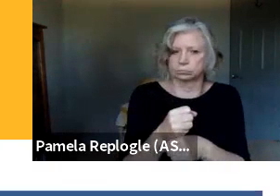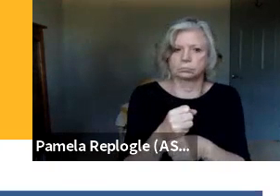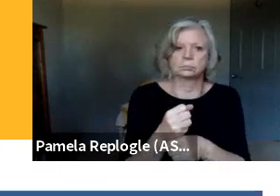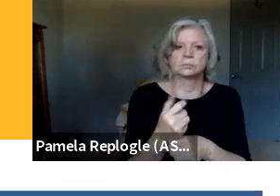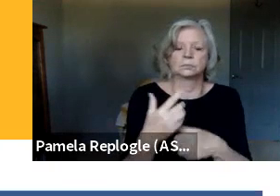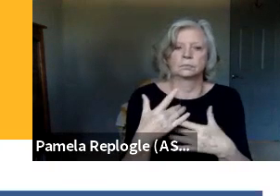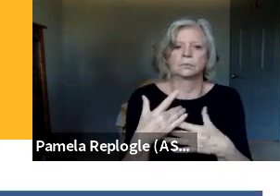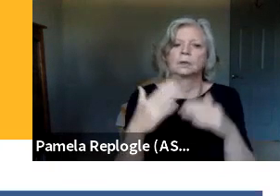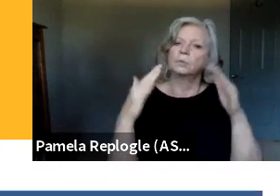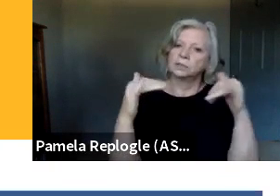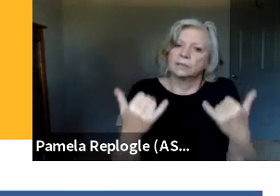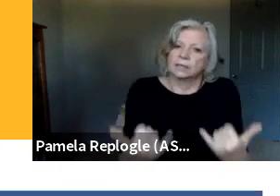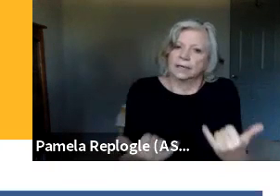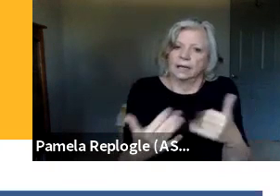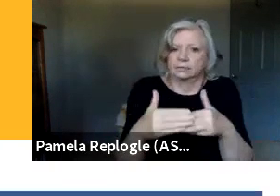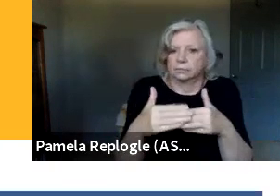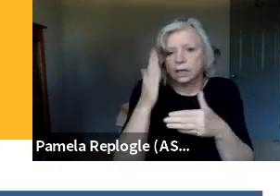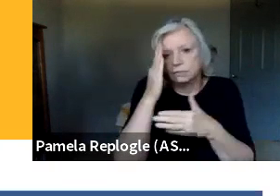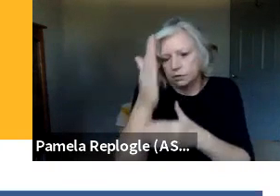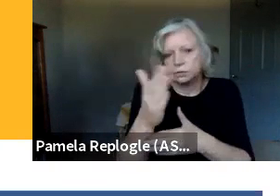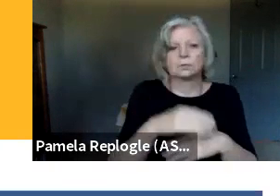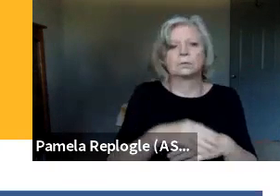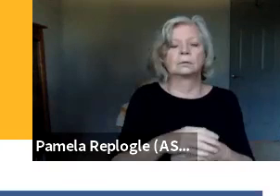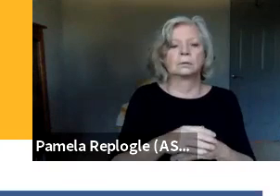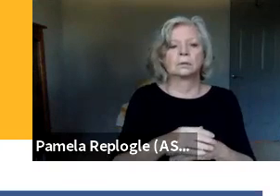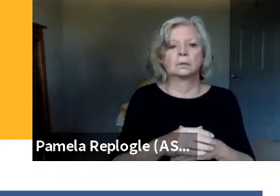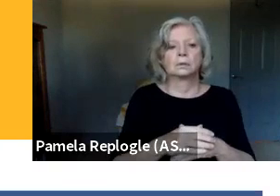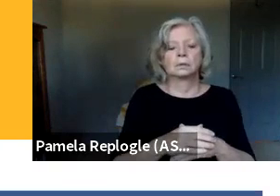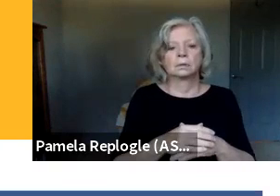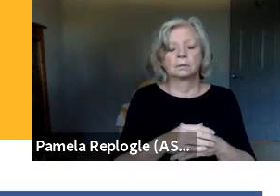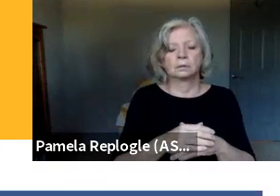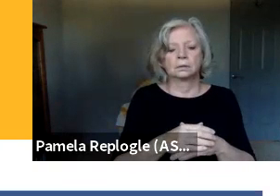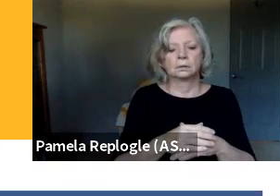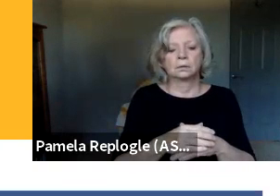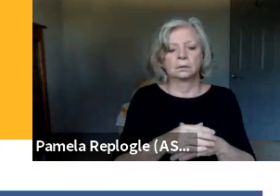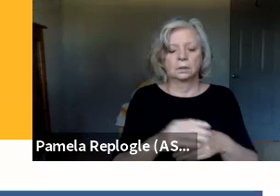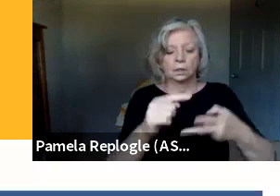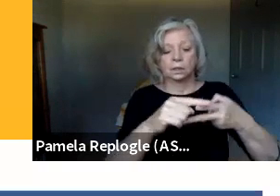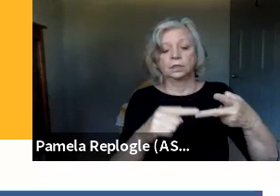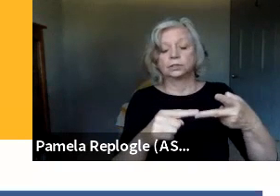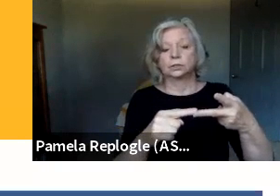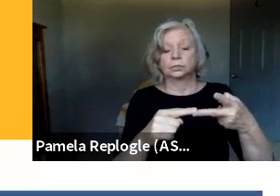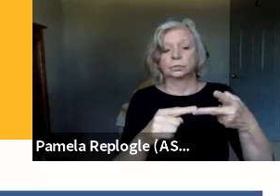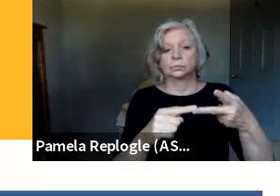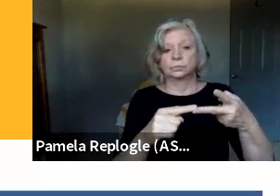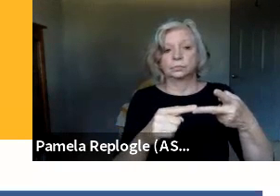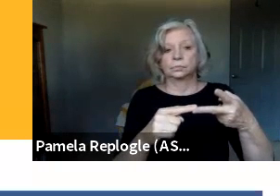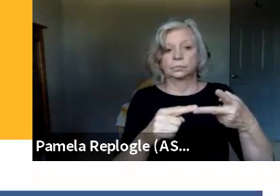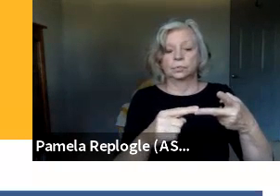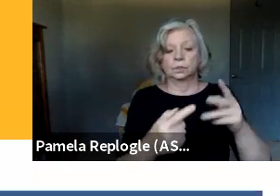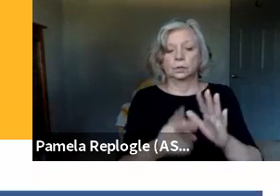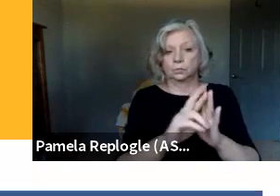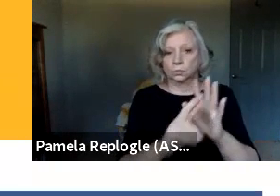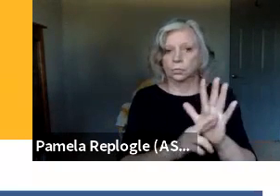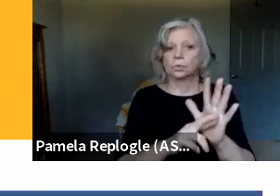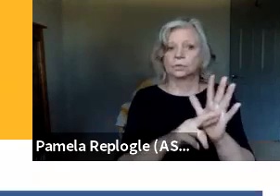as we move forward. So two big restrictions have been lifted. And those are things that we've been living with for the